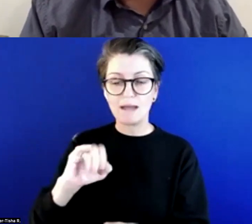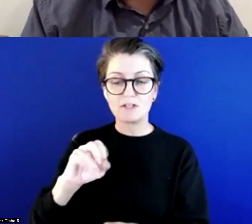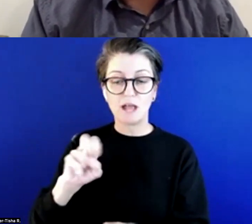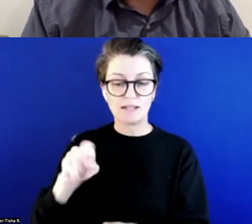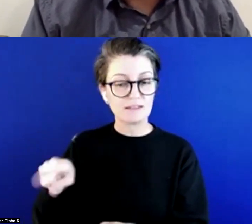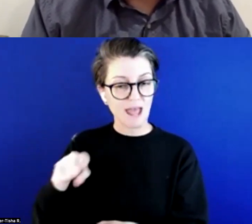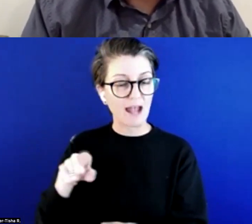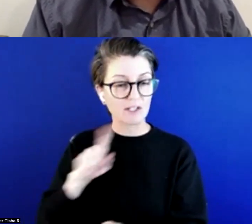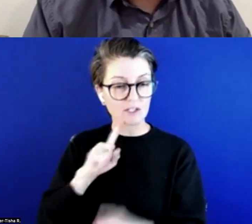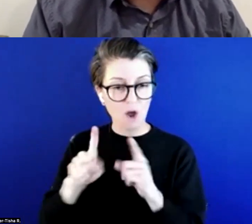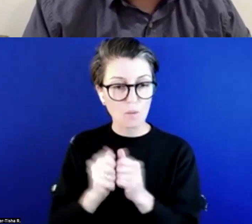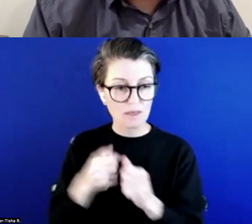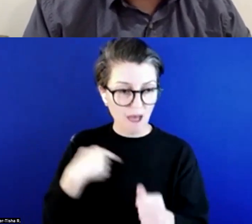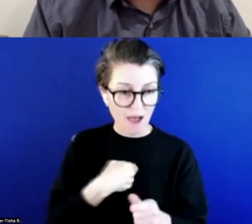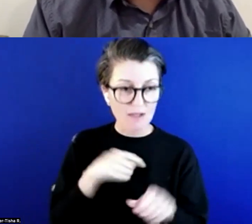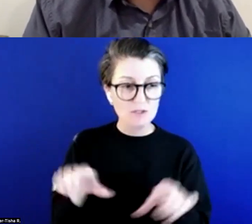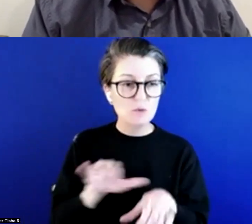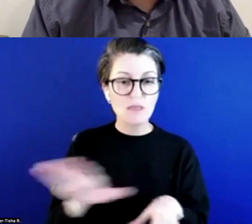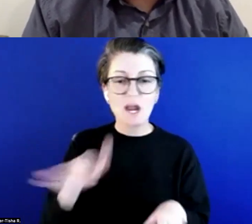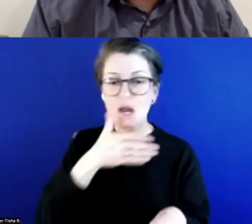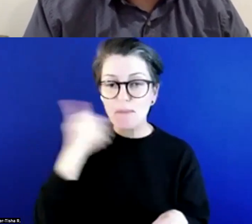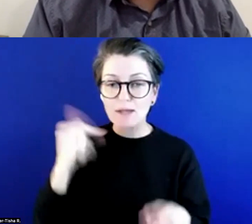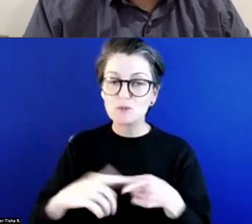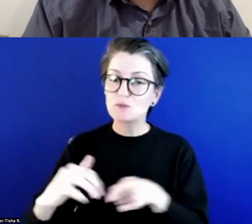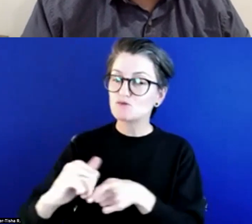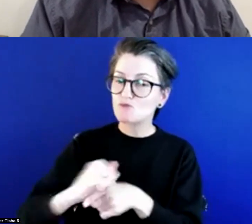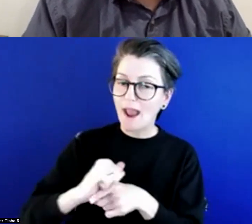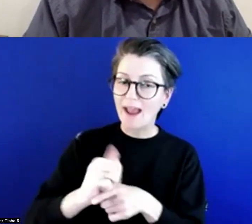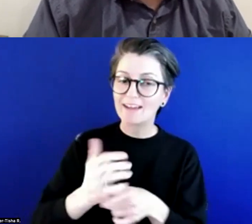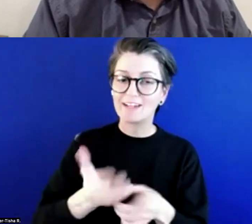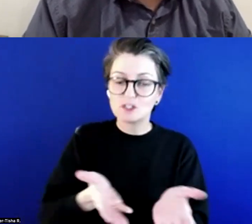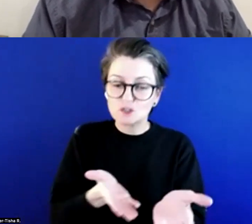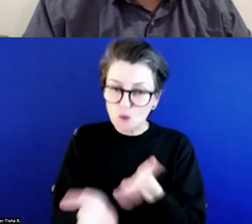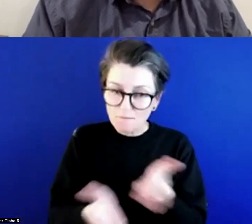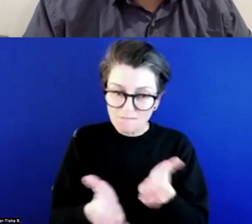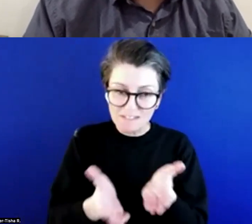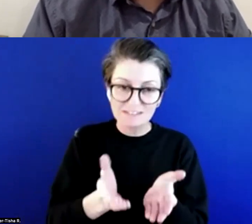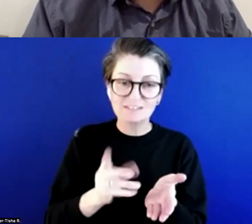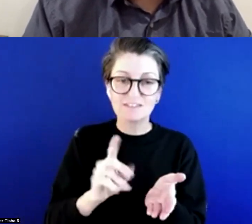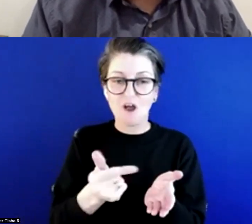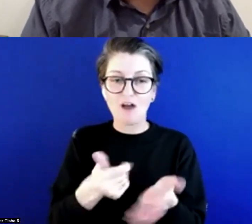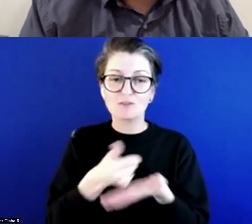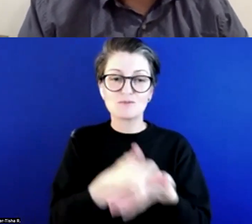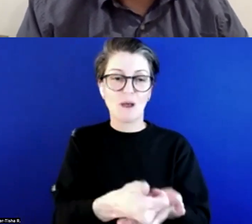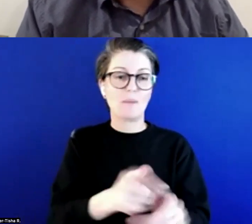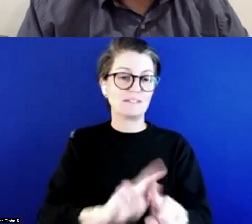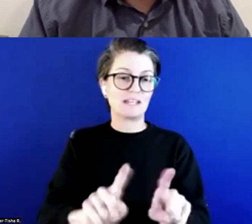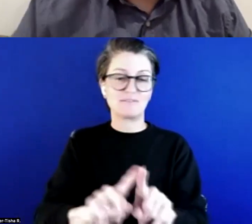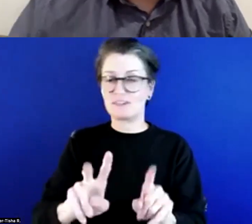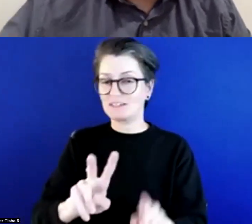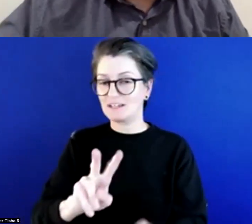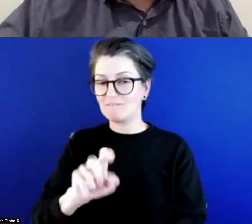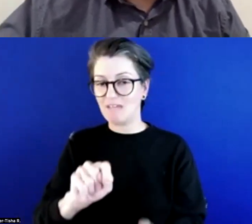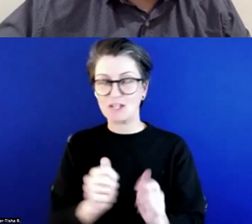best to train up service canines to help different veterans with disabilities. I don't